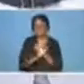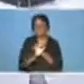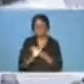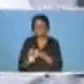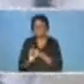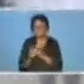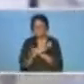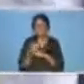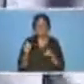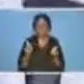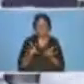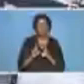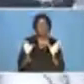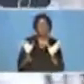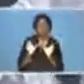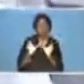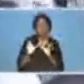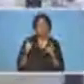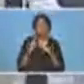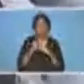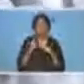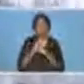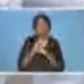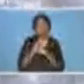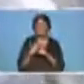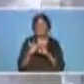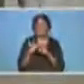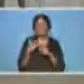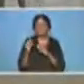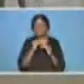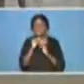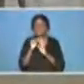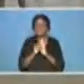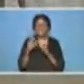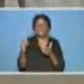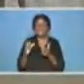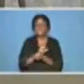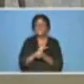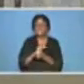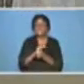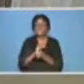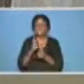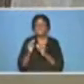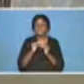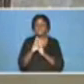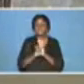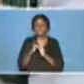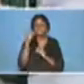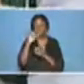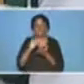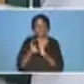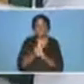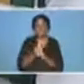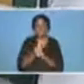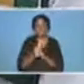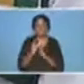and also certifications in crisis management and disaster management. Now, I know, of course, for these 116 officers, it's a new